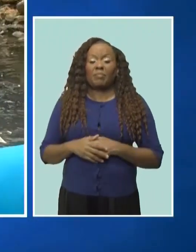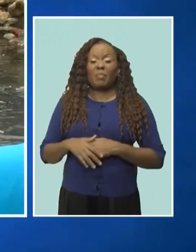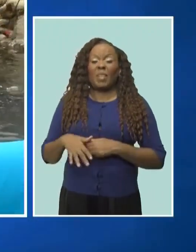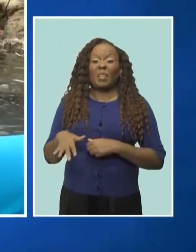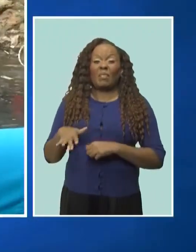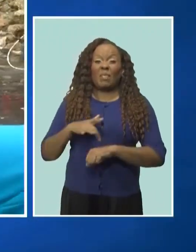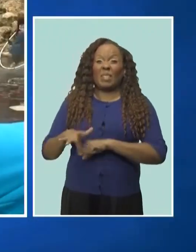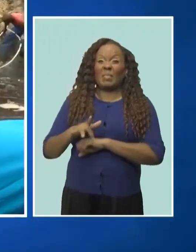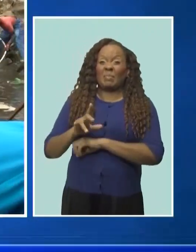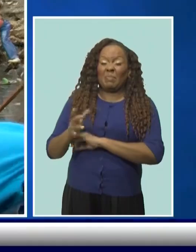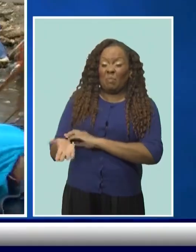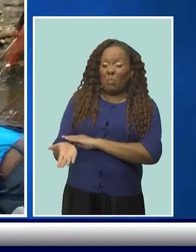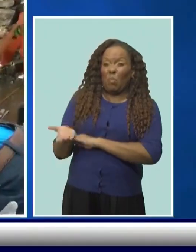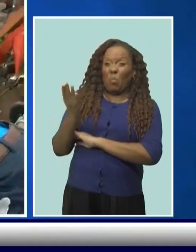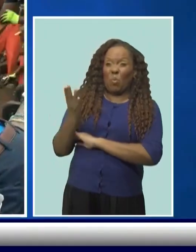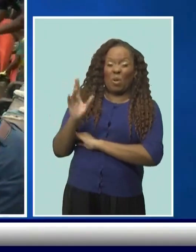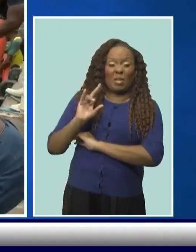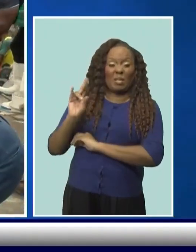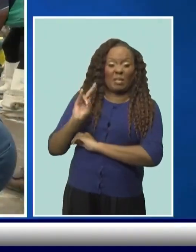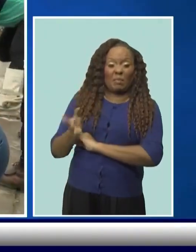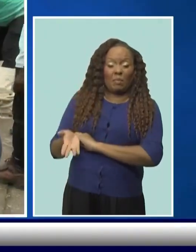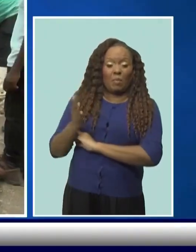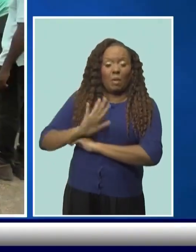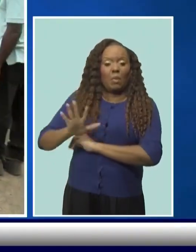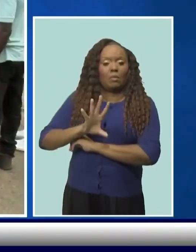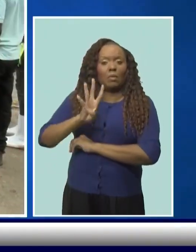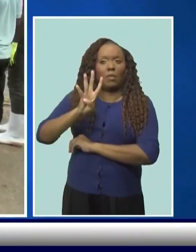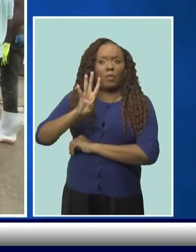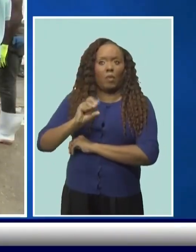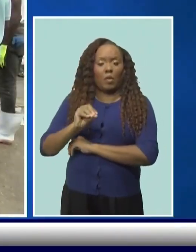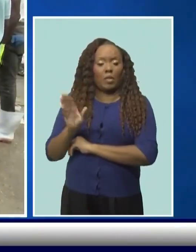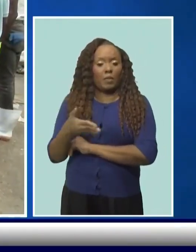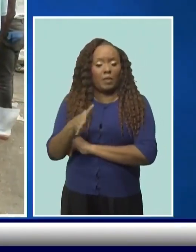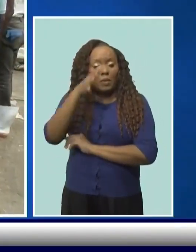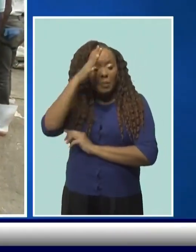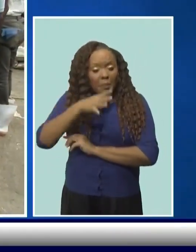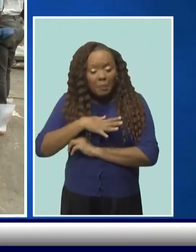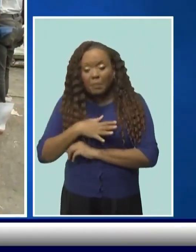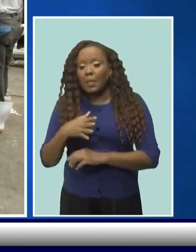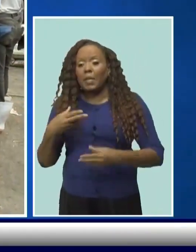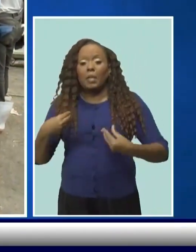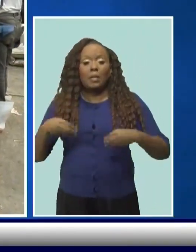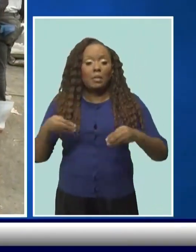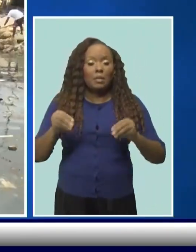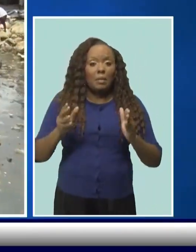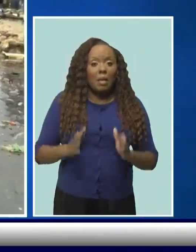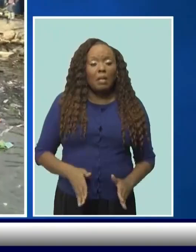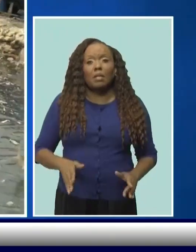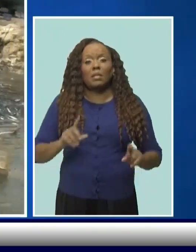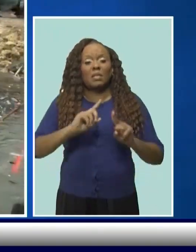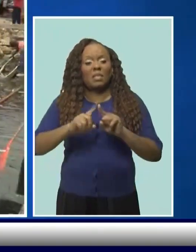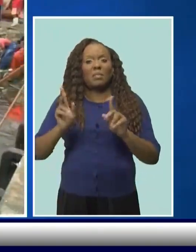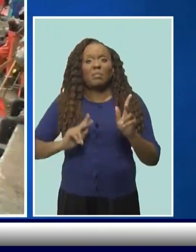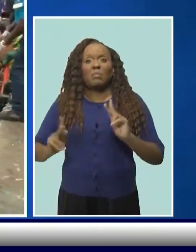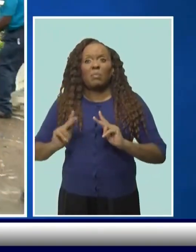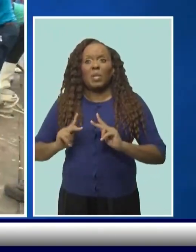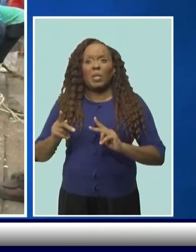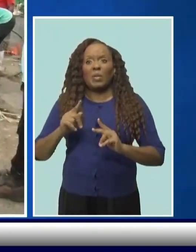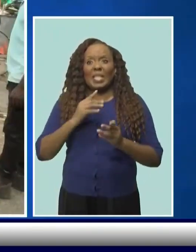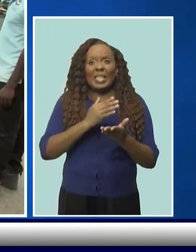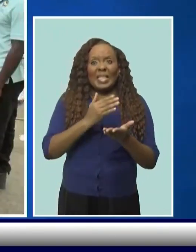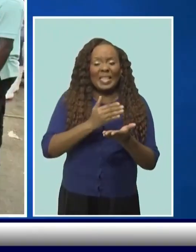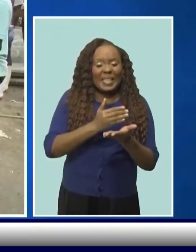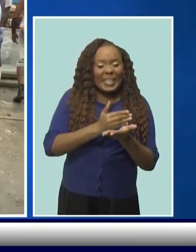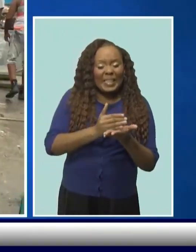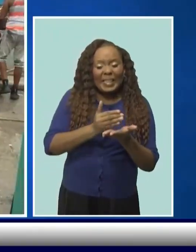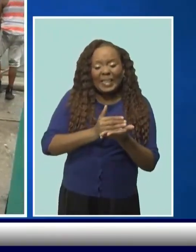7 a.m., a team of about 40 fishermen, boat owners, vendors and hawkers were busy pulling debris out of the water at